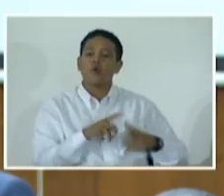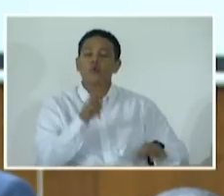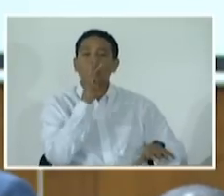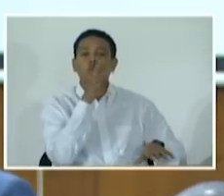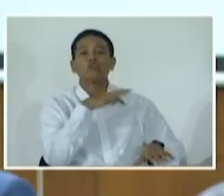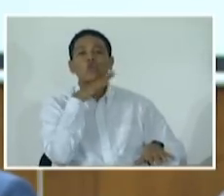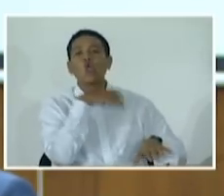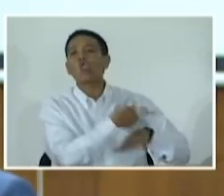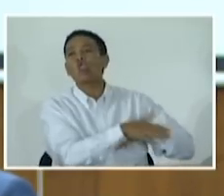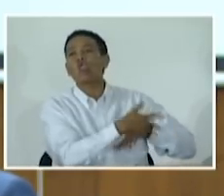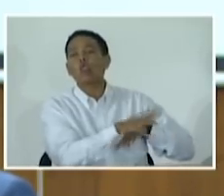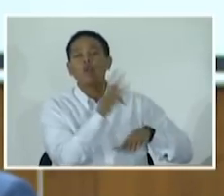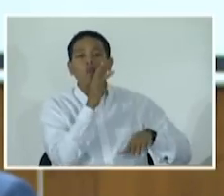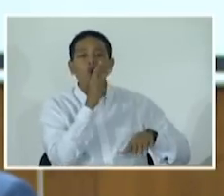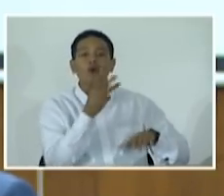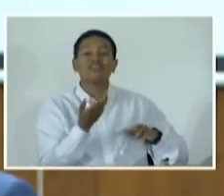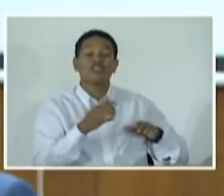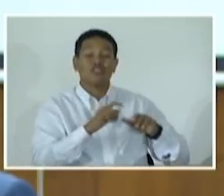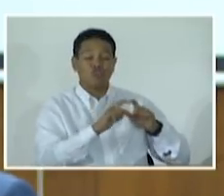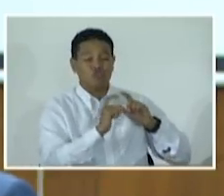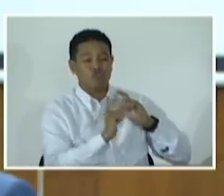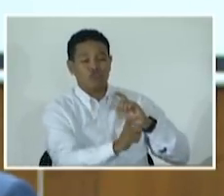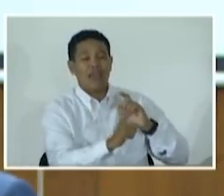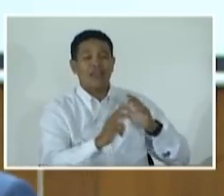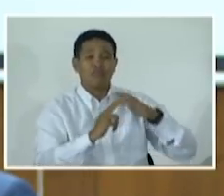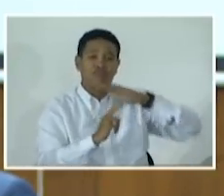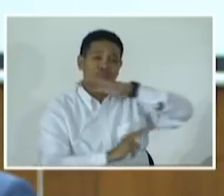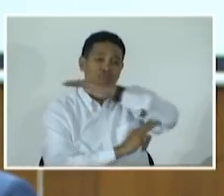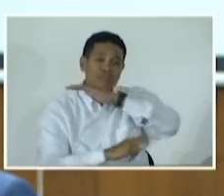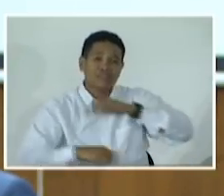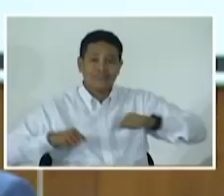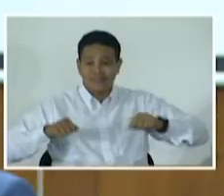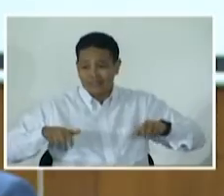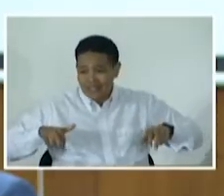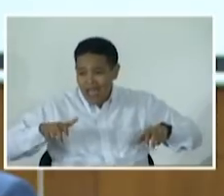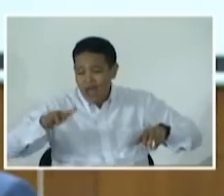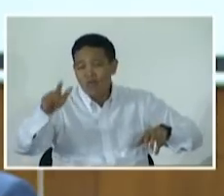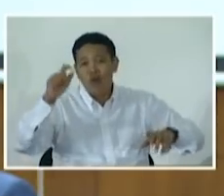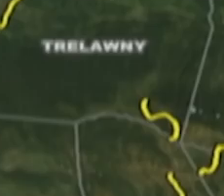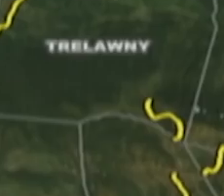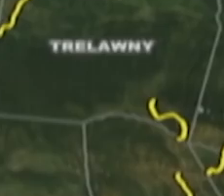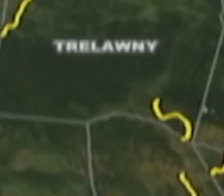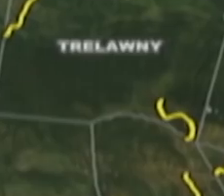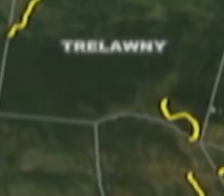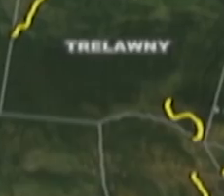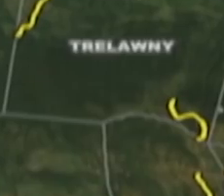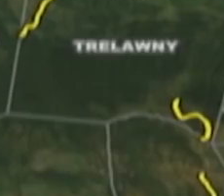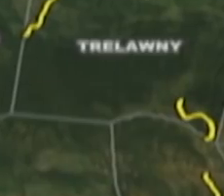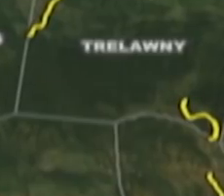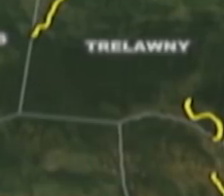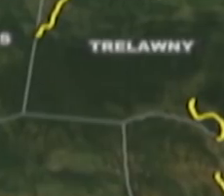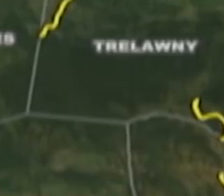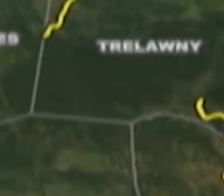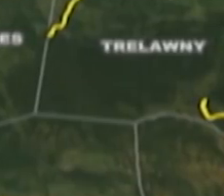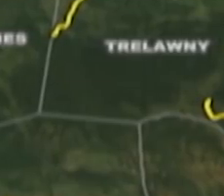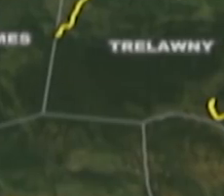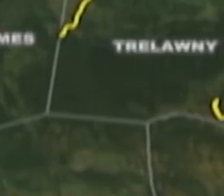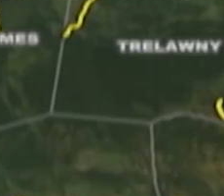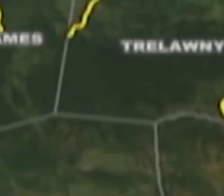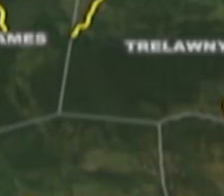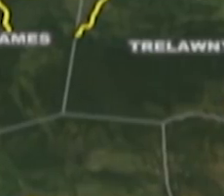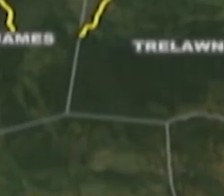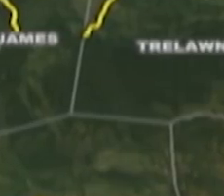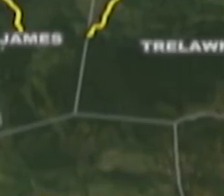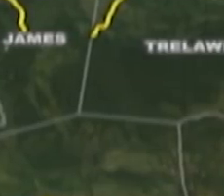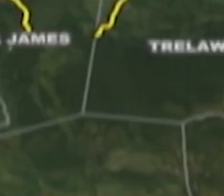wastewater, drainage and bridges, sidewalks, streetlights, telecommunications and sensors. A modernized version of the Lengthman program will